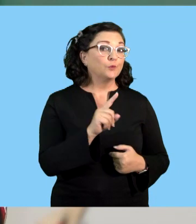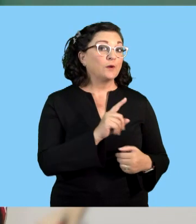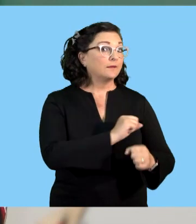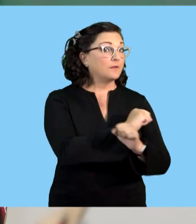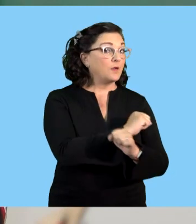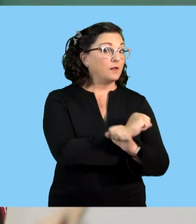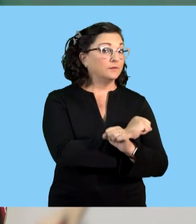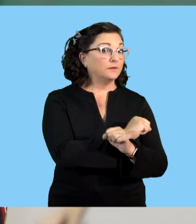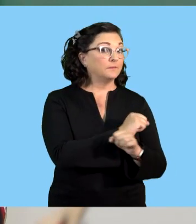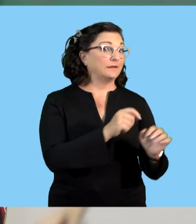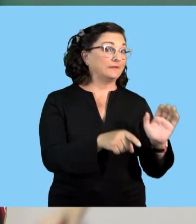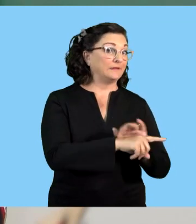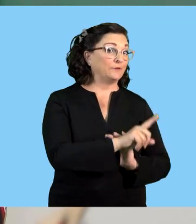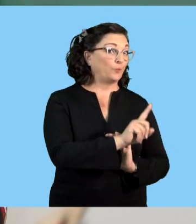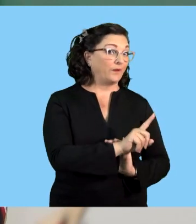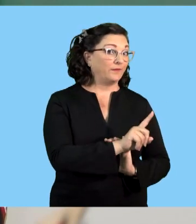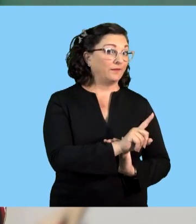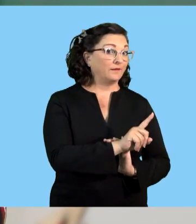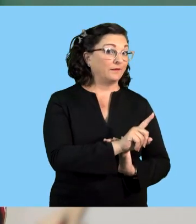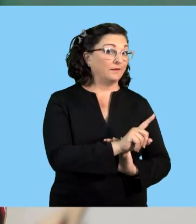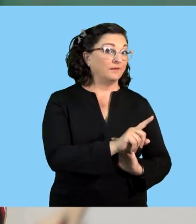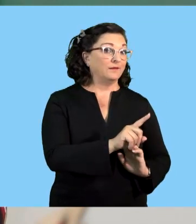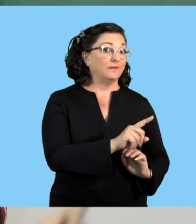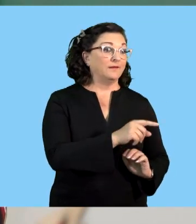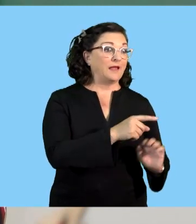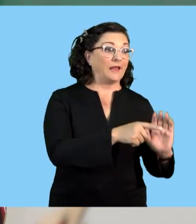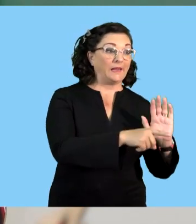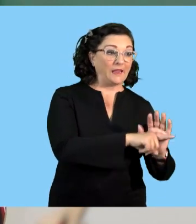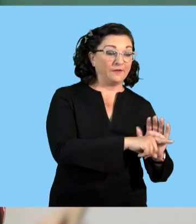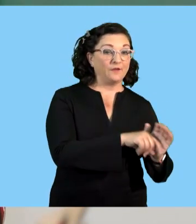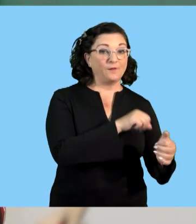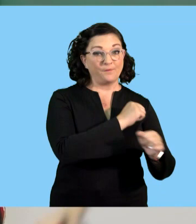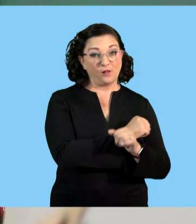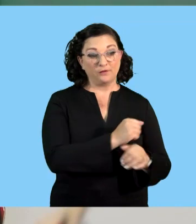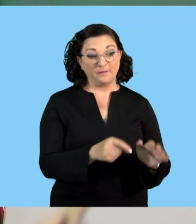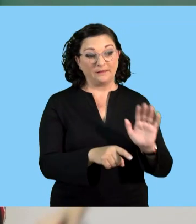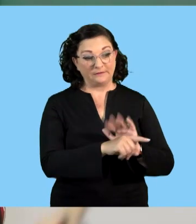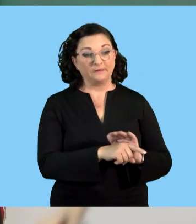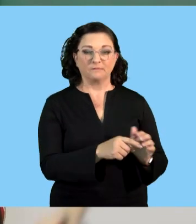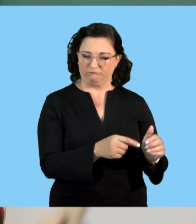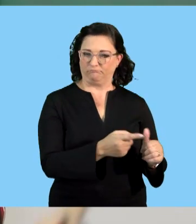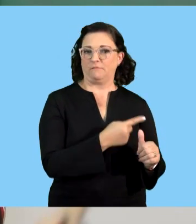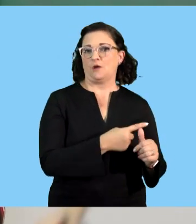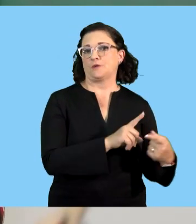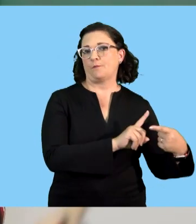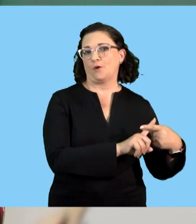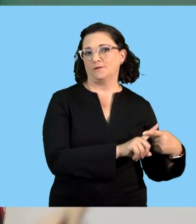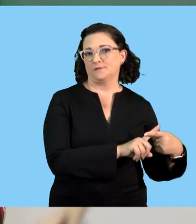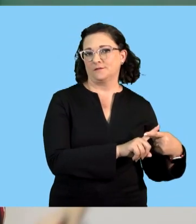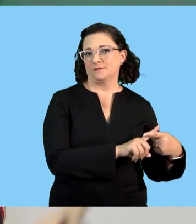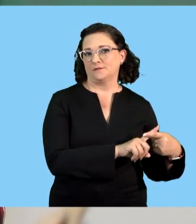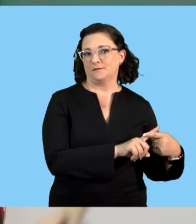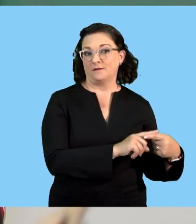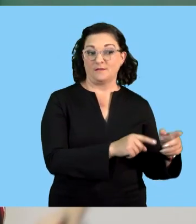is multiply by a negative 1. Remember, a negative multiplied by a negative will give us a positive, and multiplying by